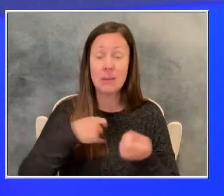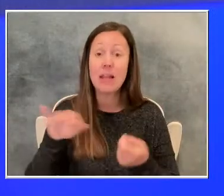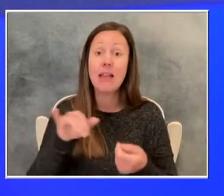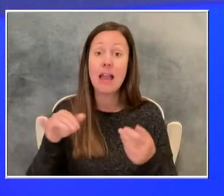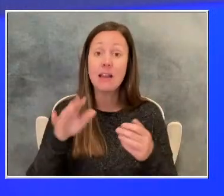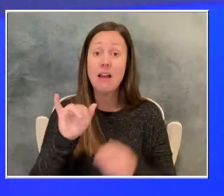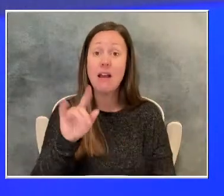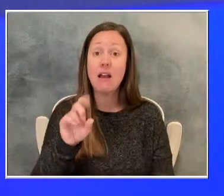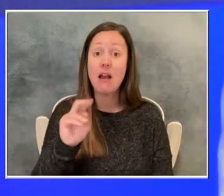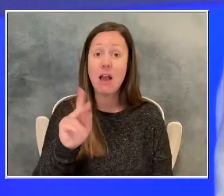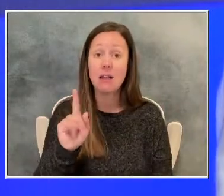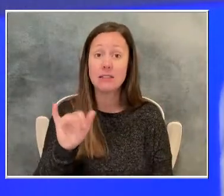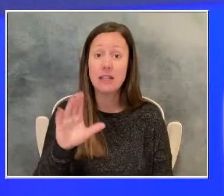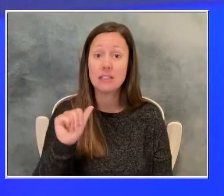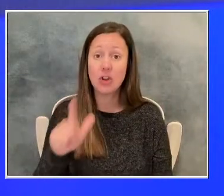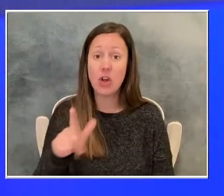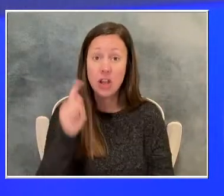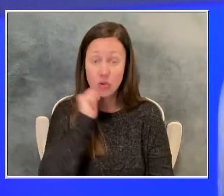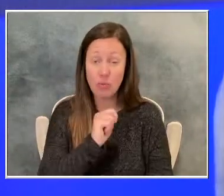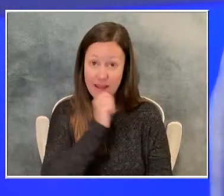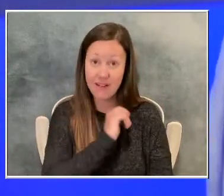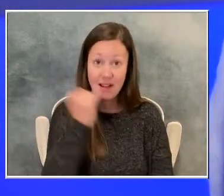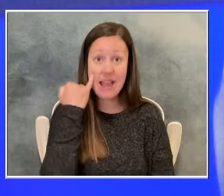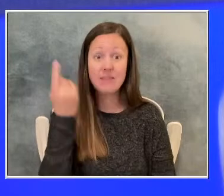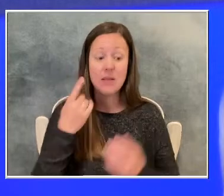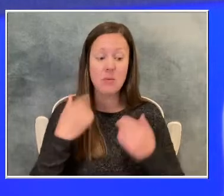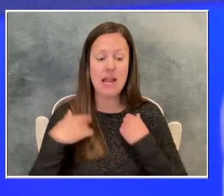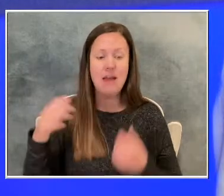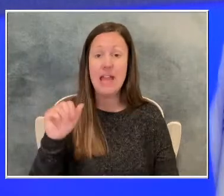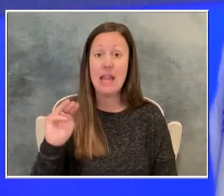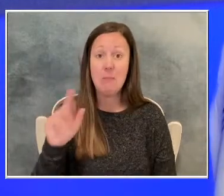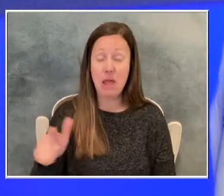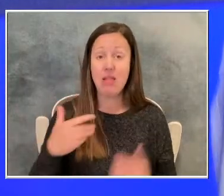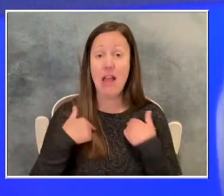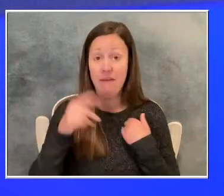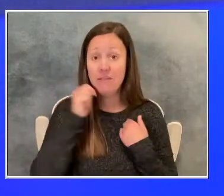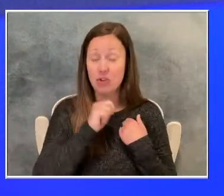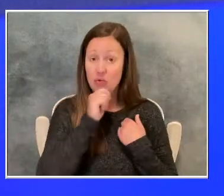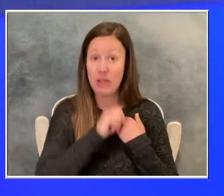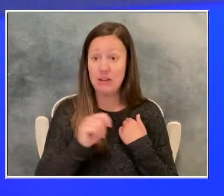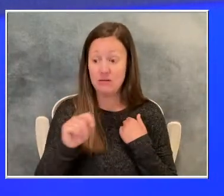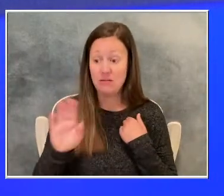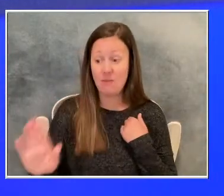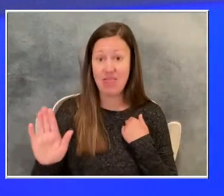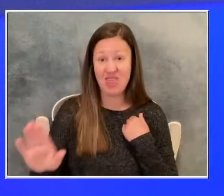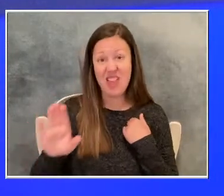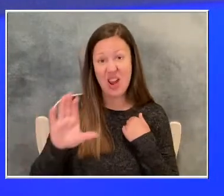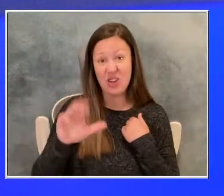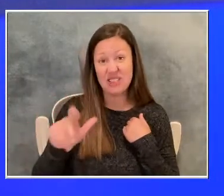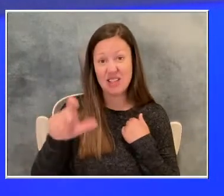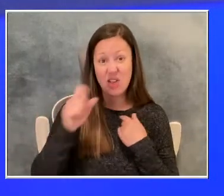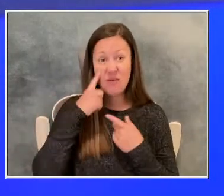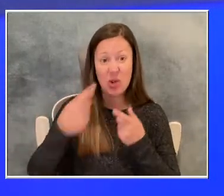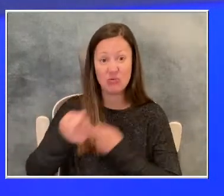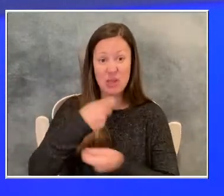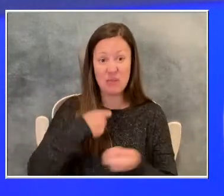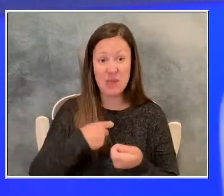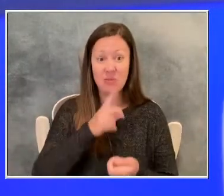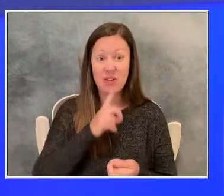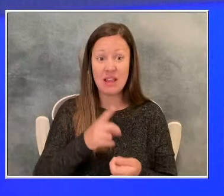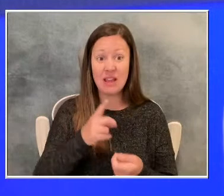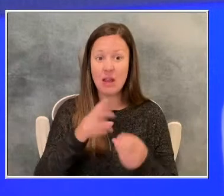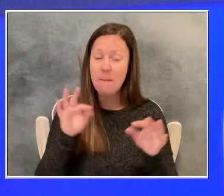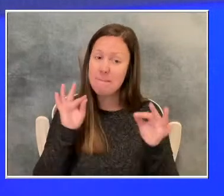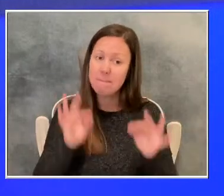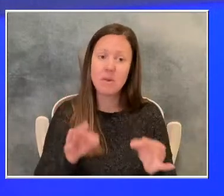with leukemia has an identical twin sibling, and we'd use their stem cells to do the transplant. It's a perfect match, 100%